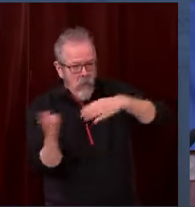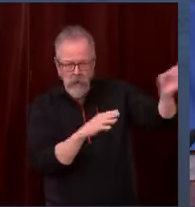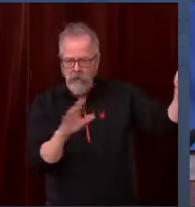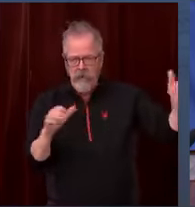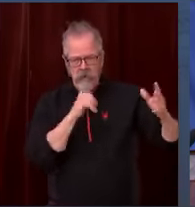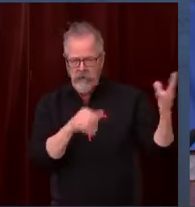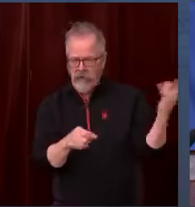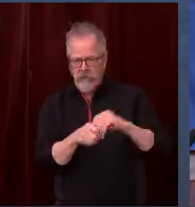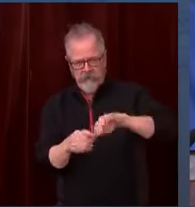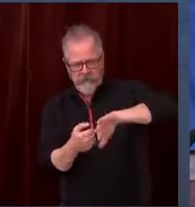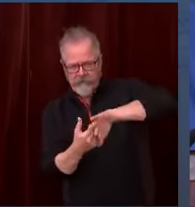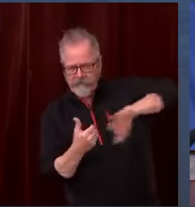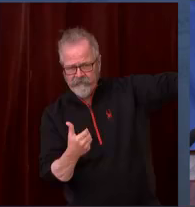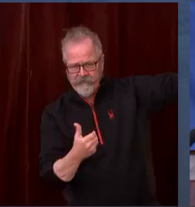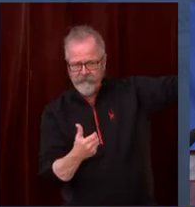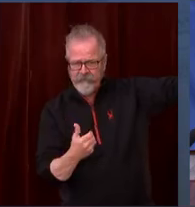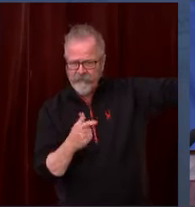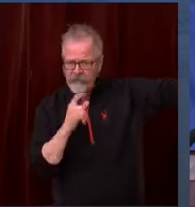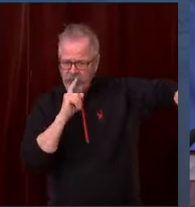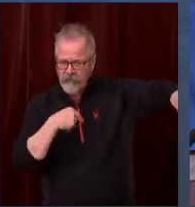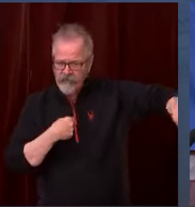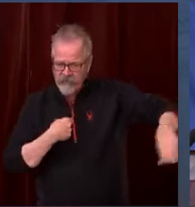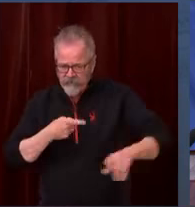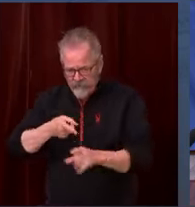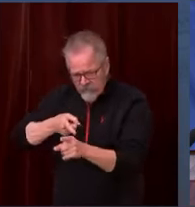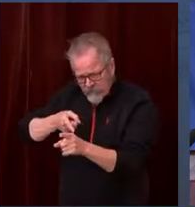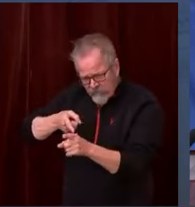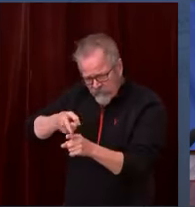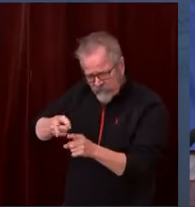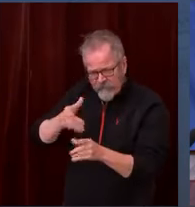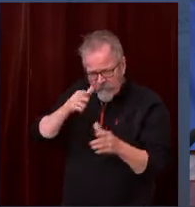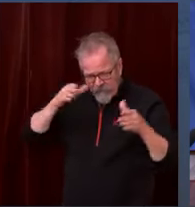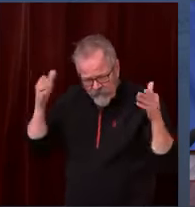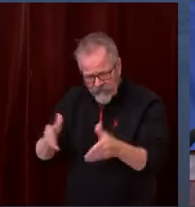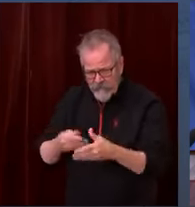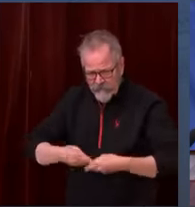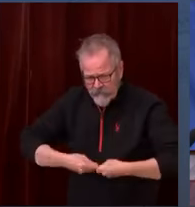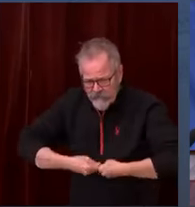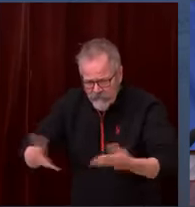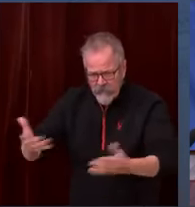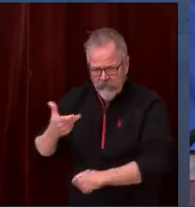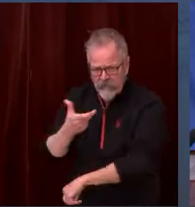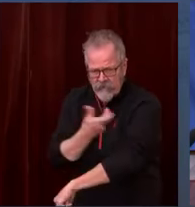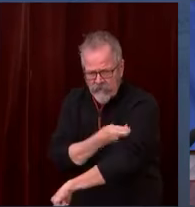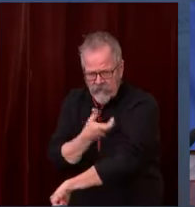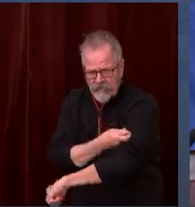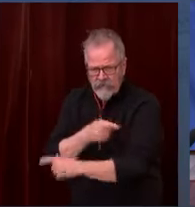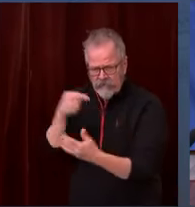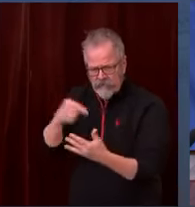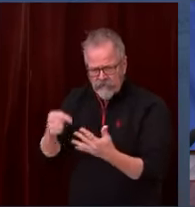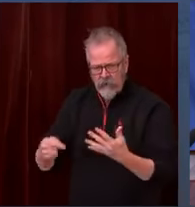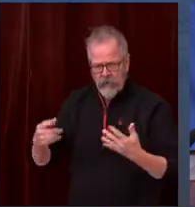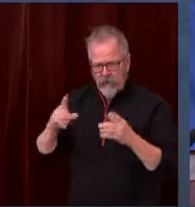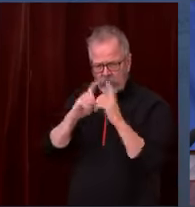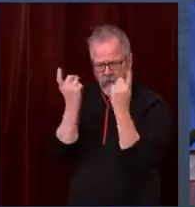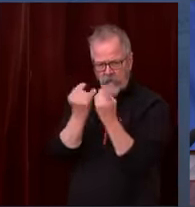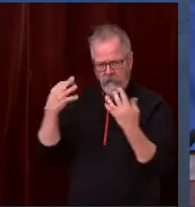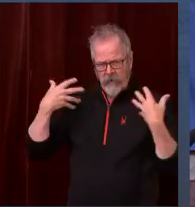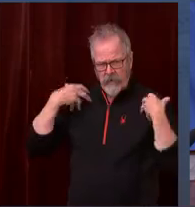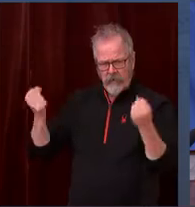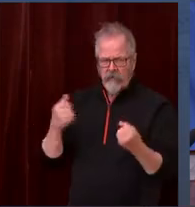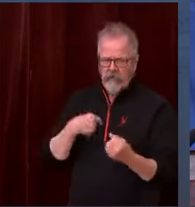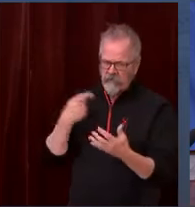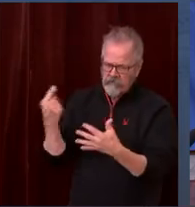delivery, efforts to prevent the spread of this pandemic. They cannot be frustrated in that work